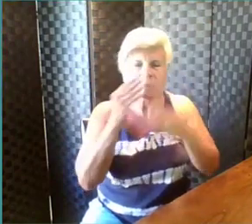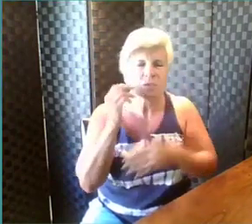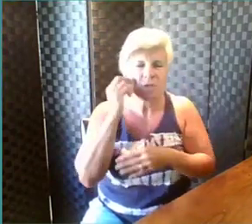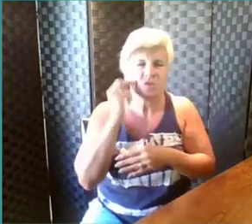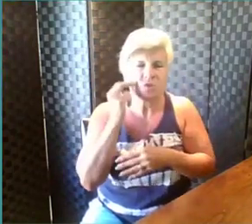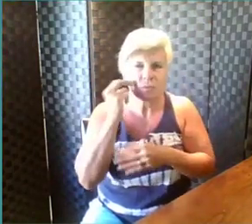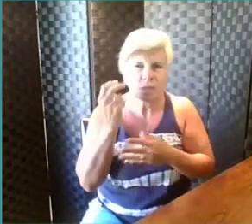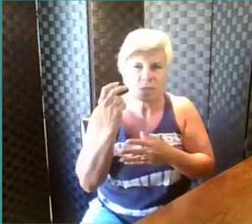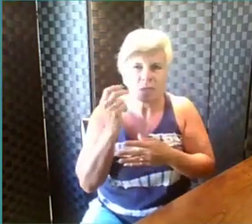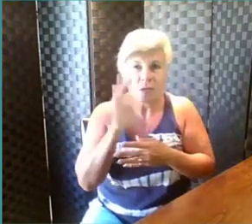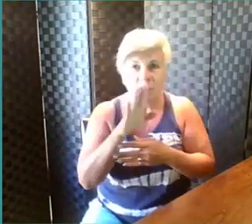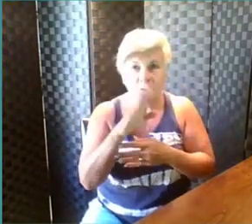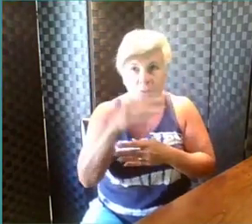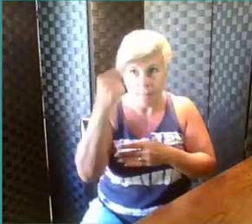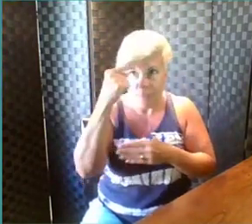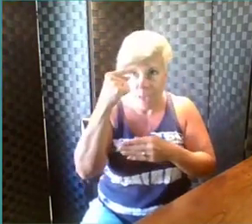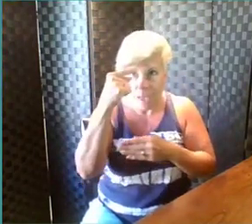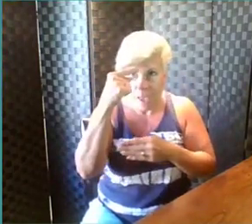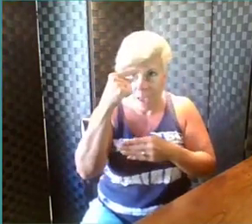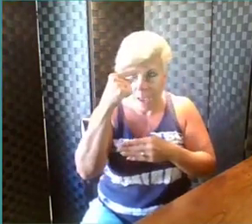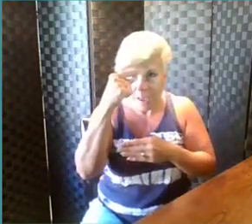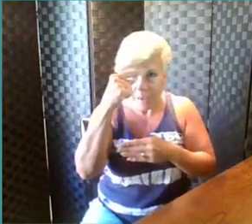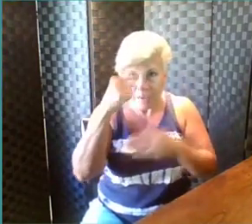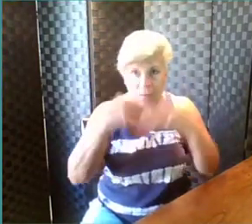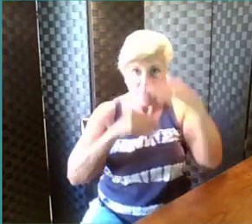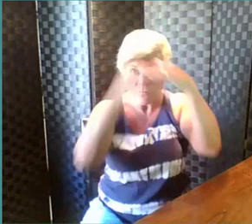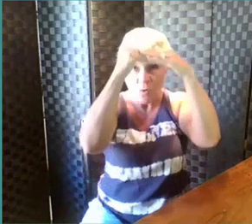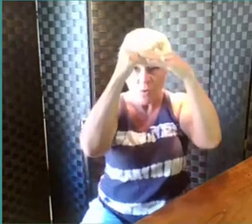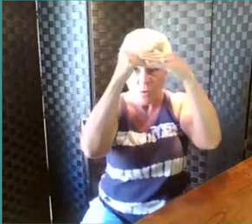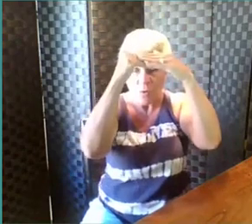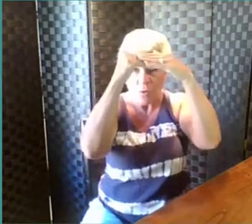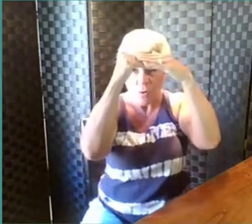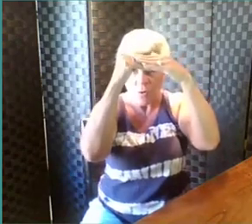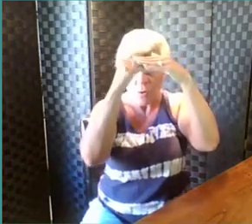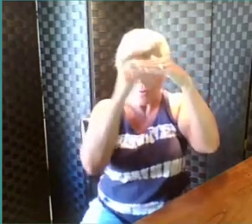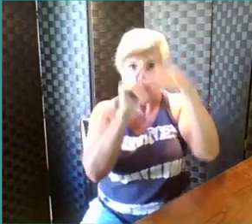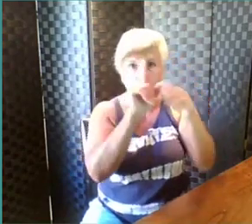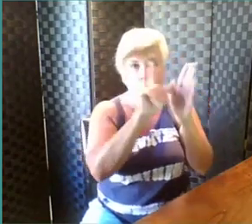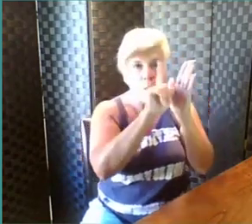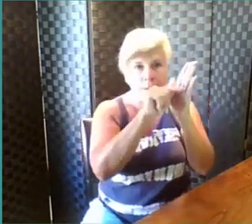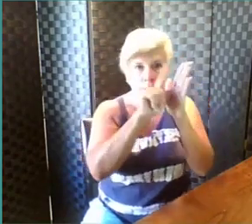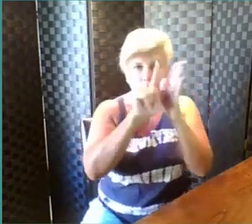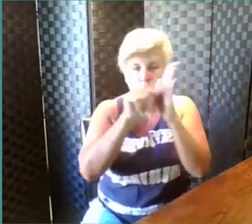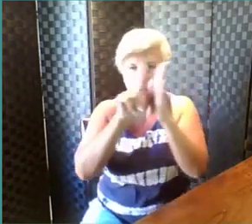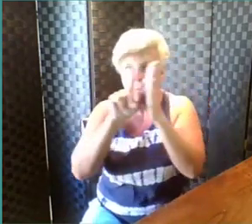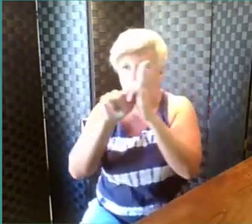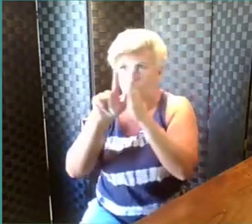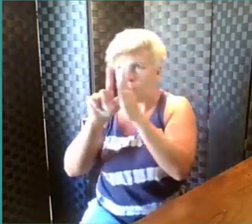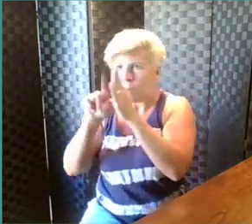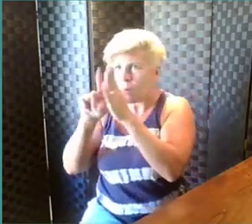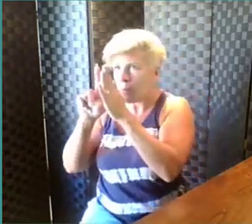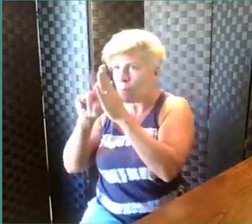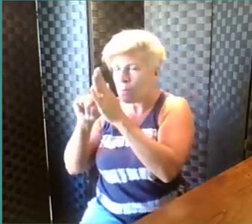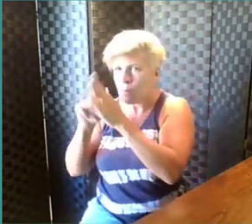Your mind can be full of one thing, one moment at a time.